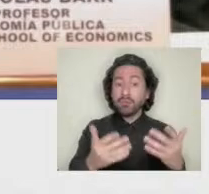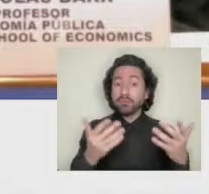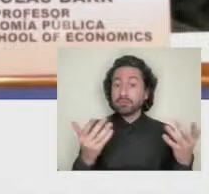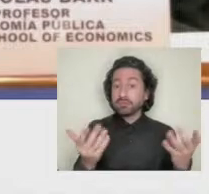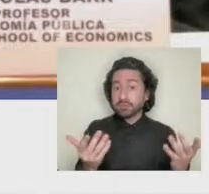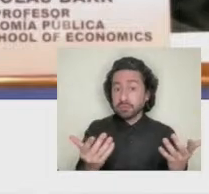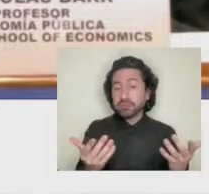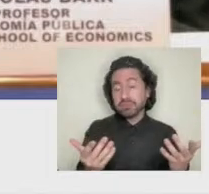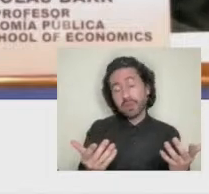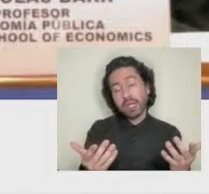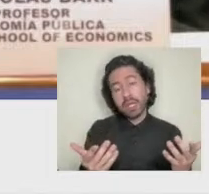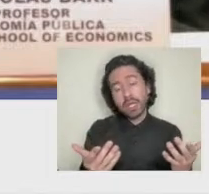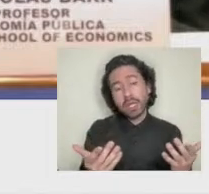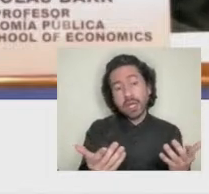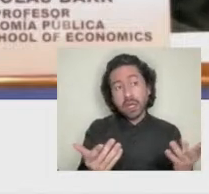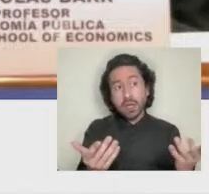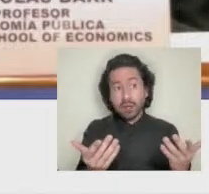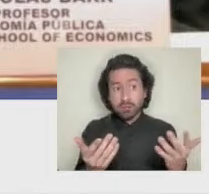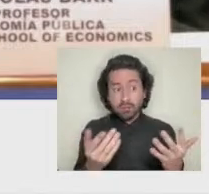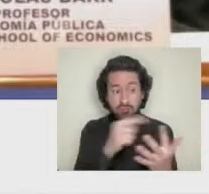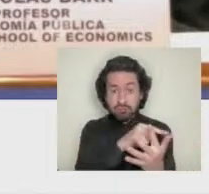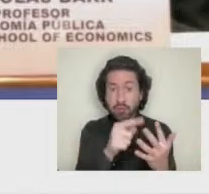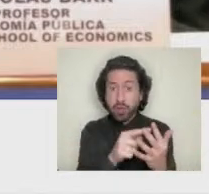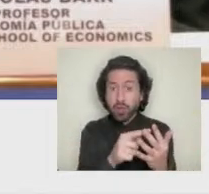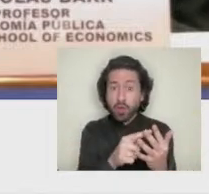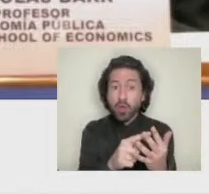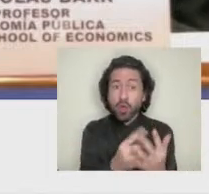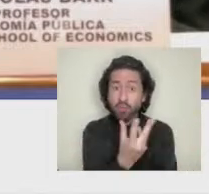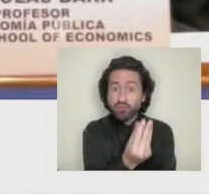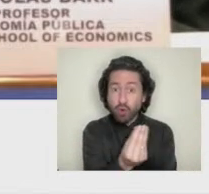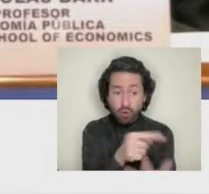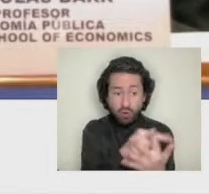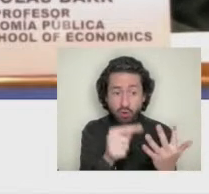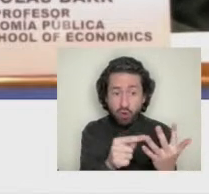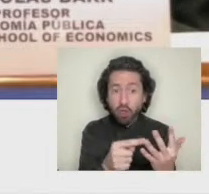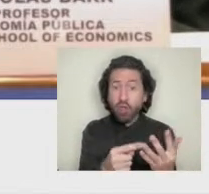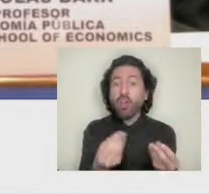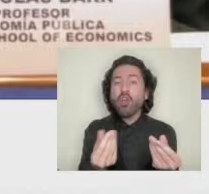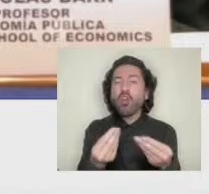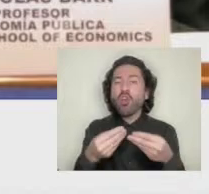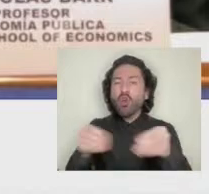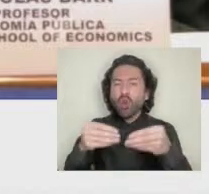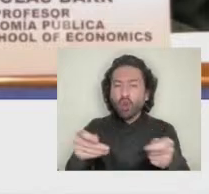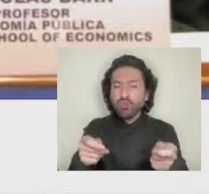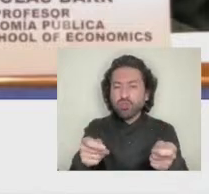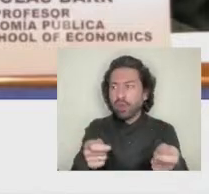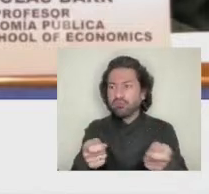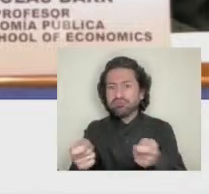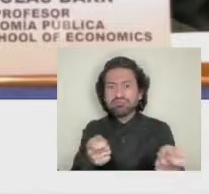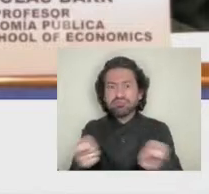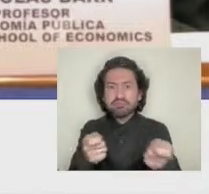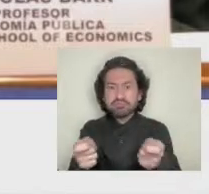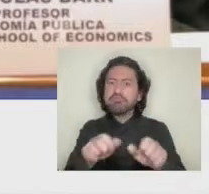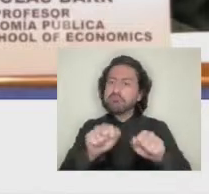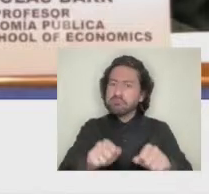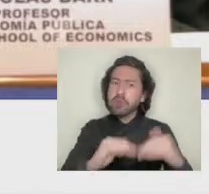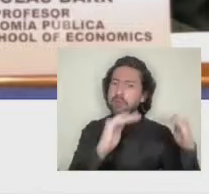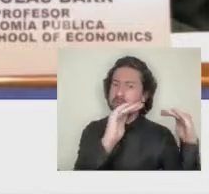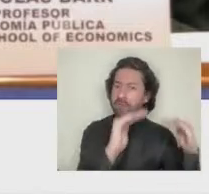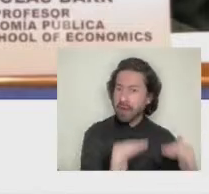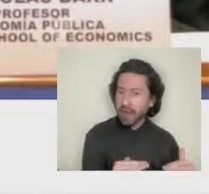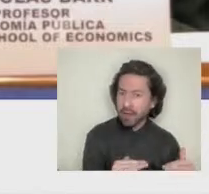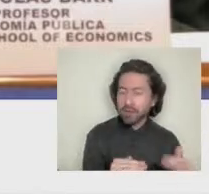limited, administrative costs can be kept low. I said yesterday a 1% charge over a full career